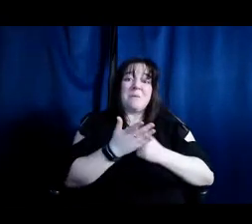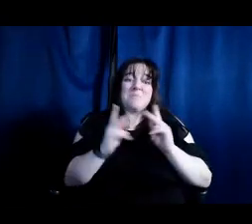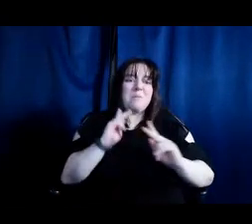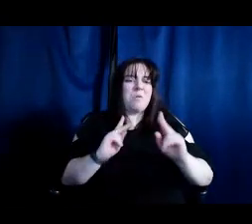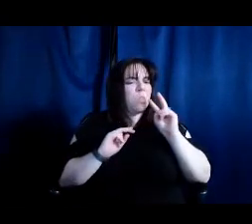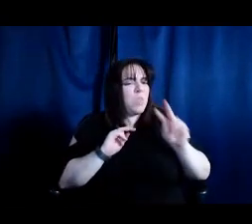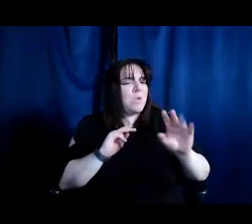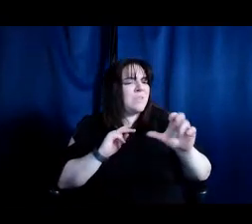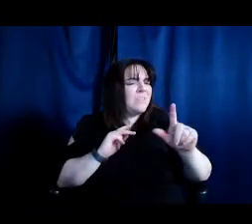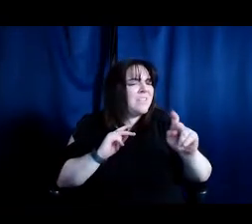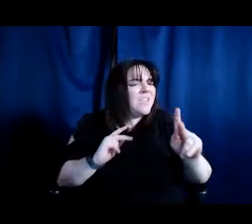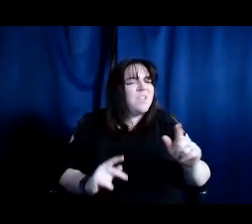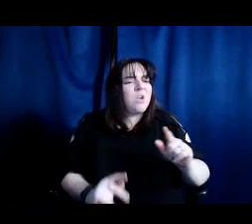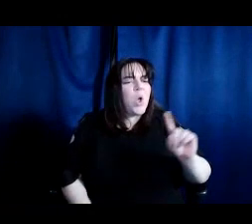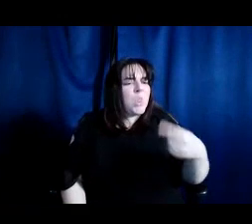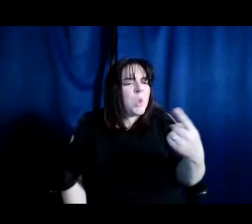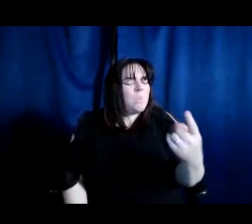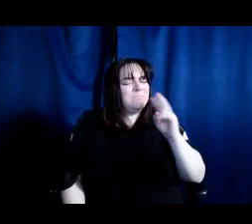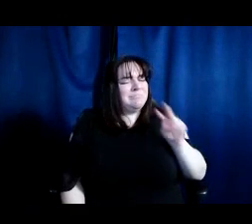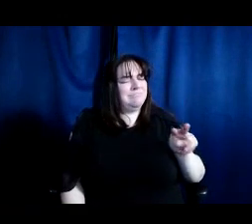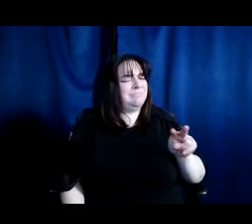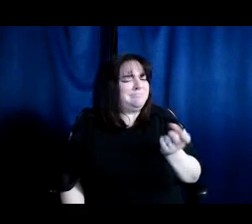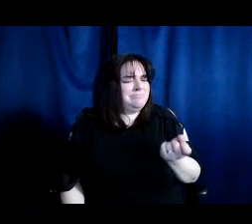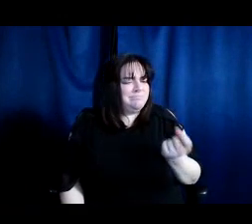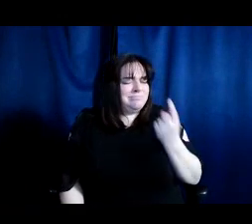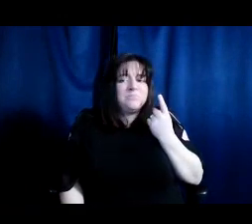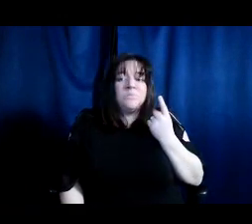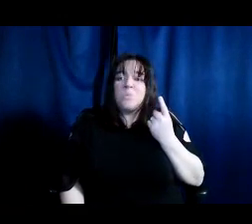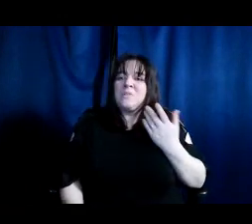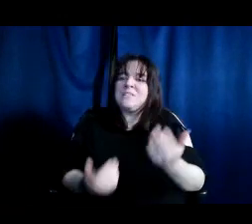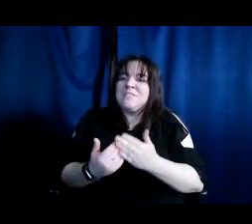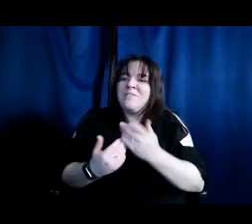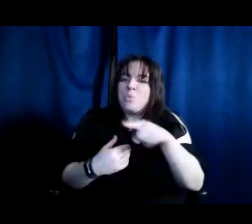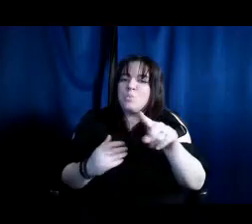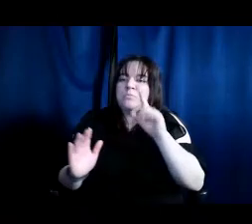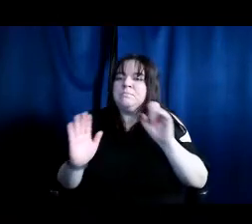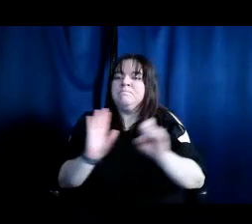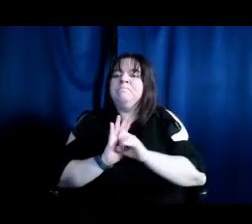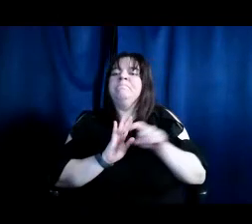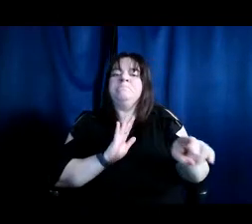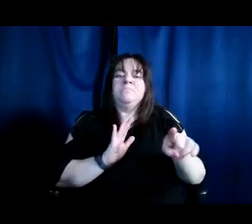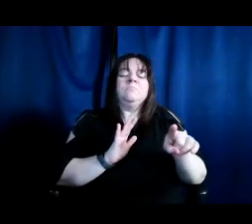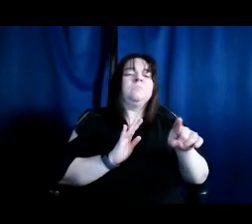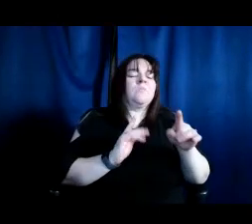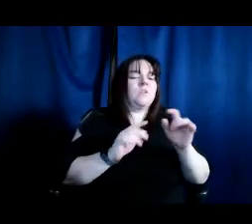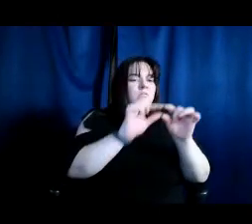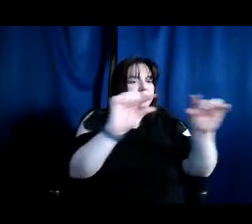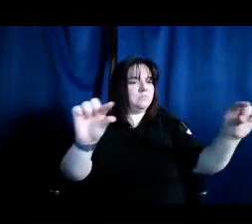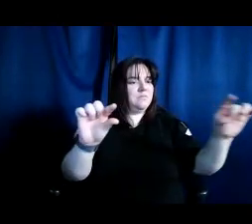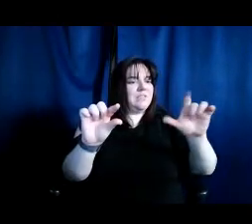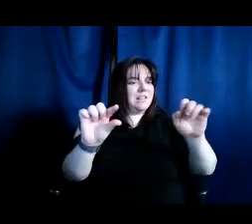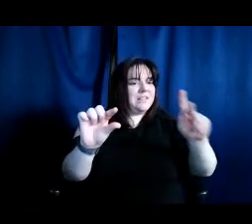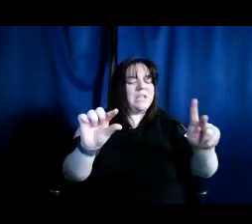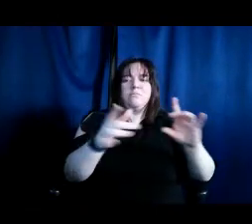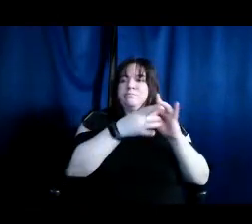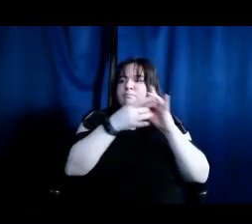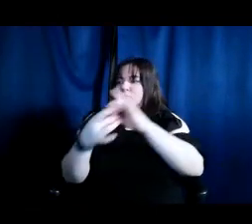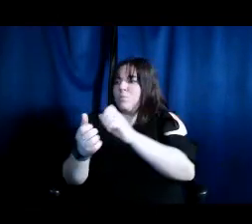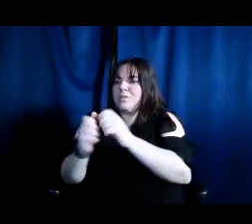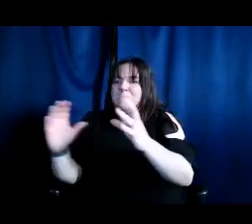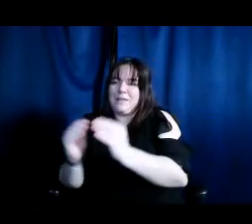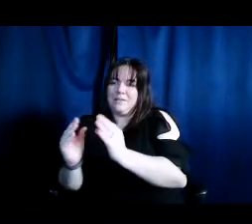important that it's identifiable both in context and independently. Thanks, Shelly. And to